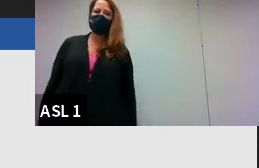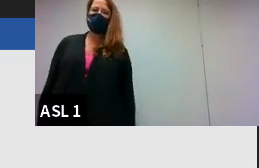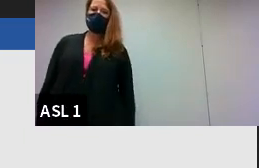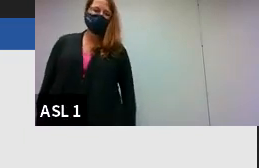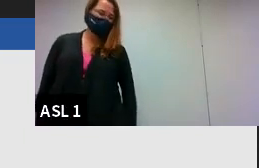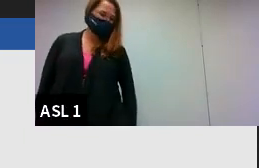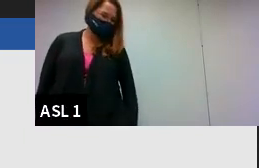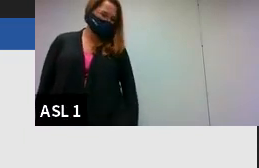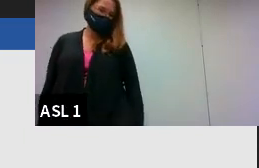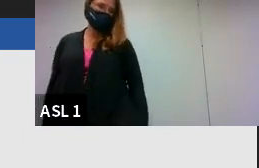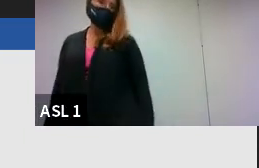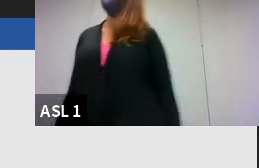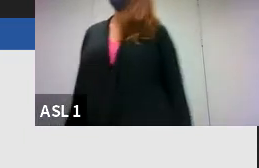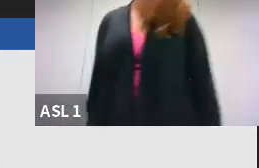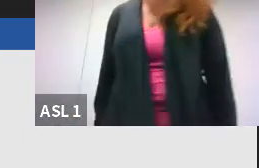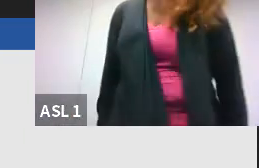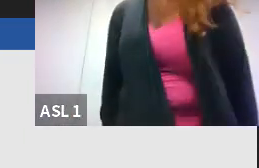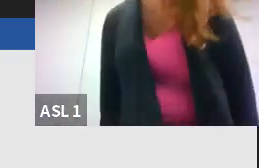host.